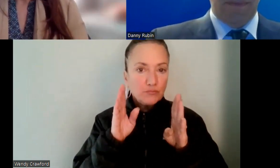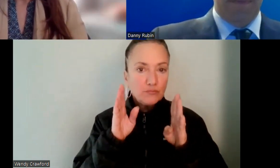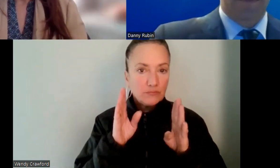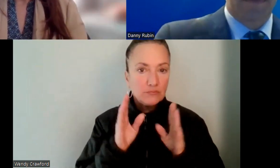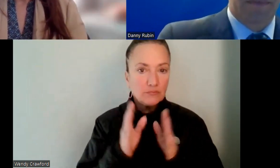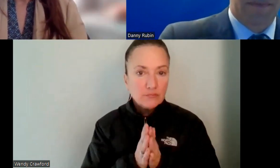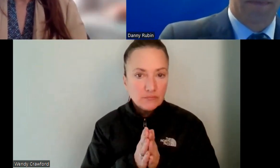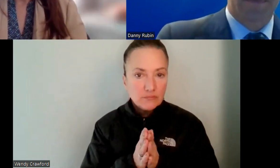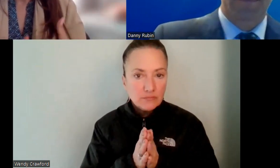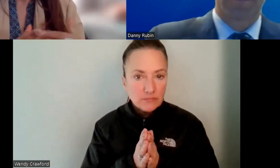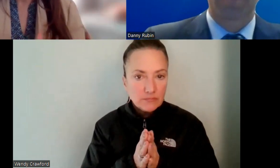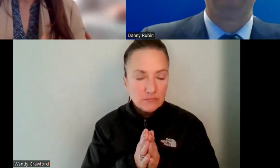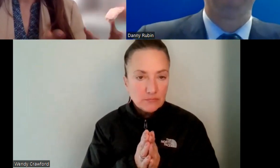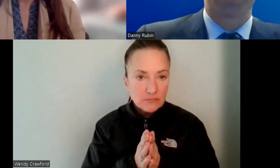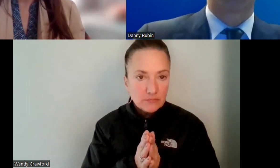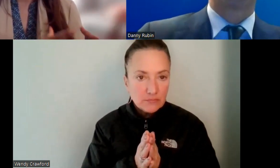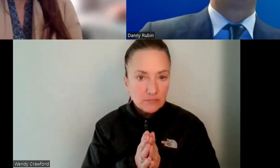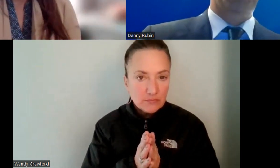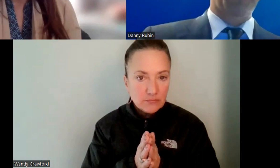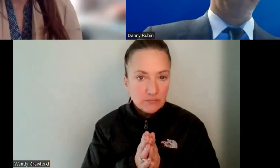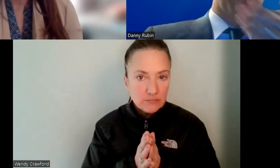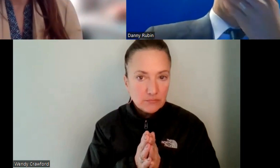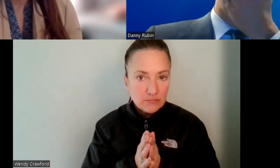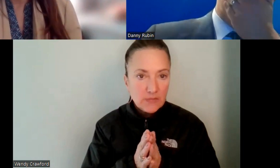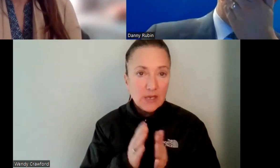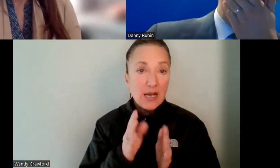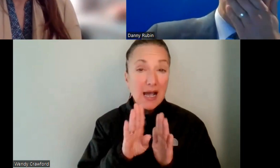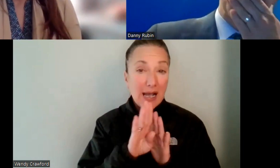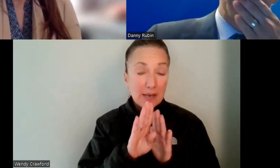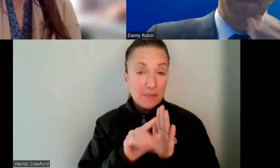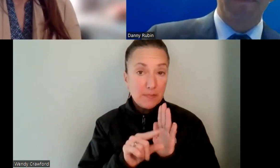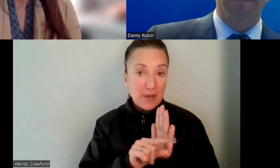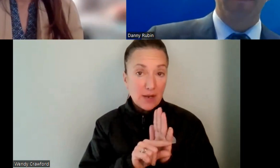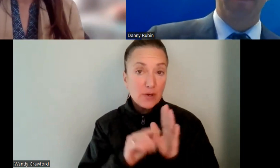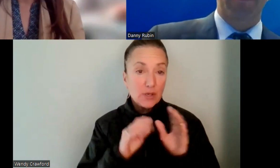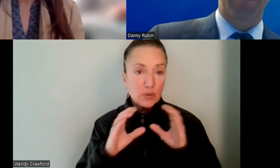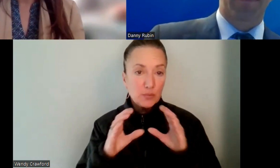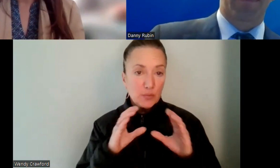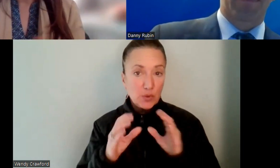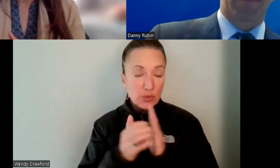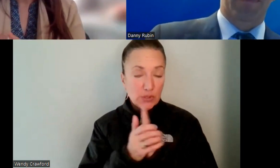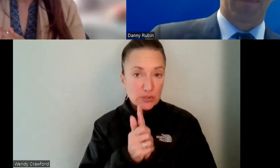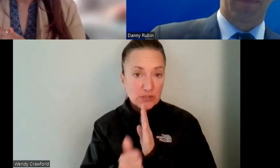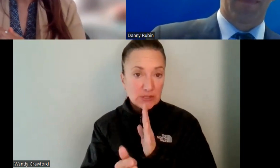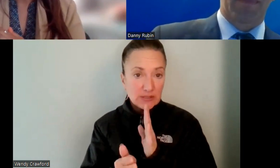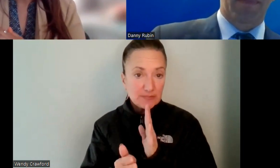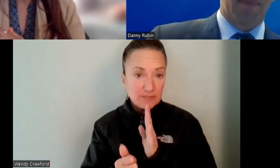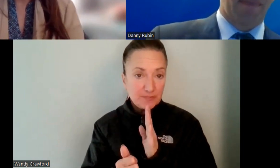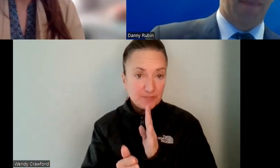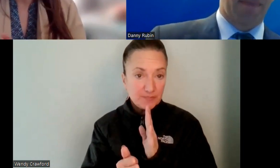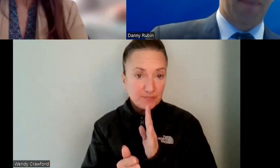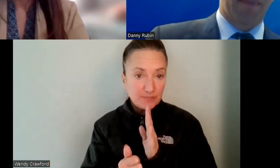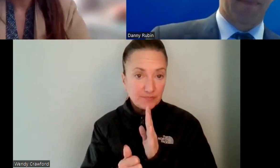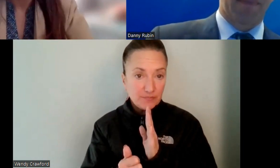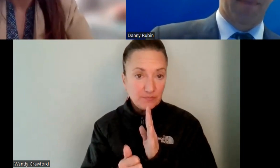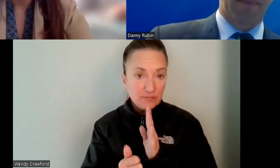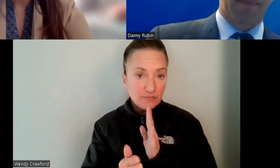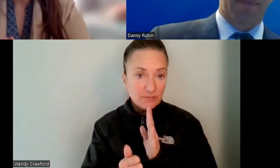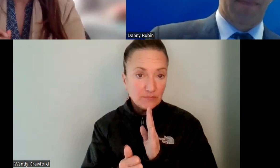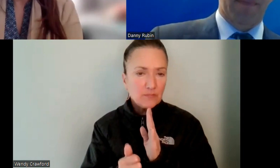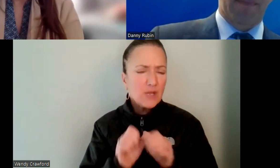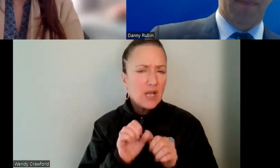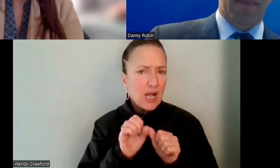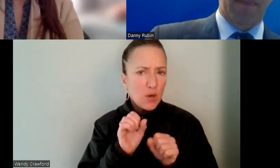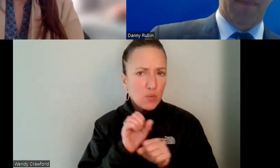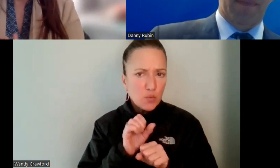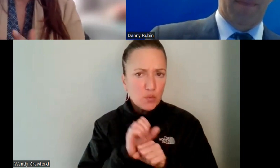was that I had strong background in communication skills. Because as I said, I did work many front desk